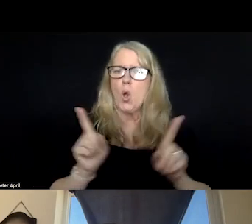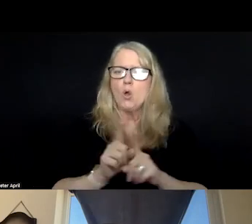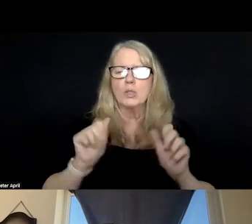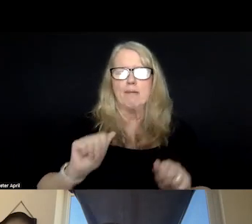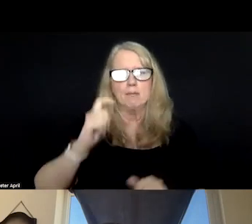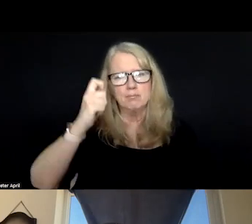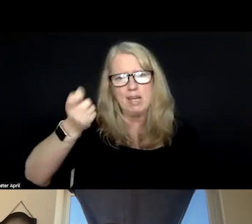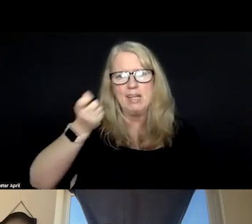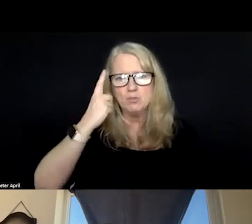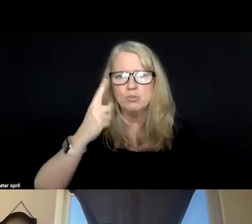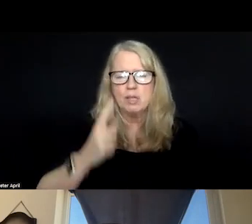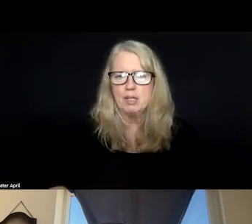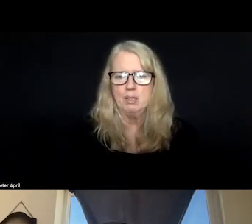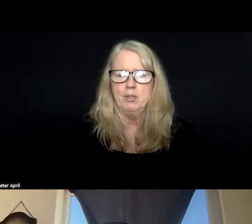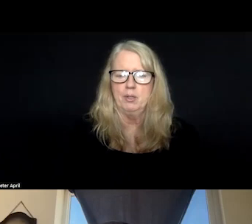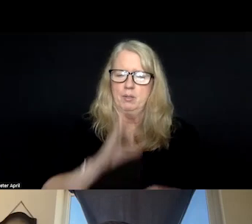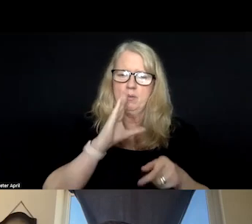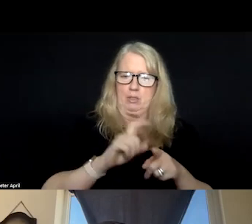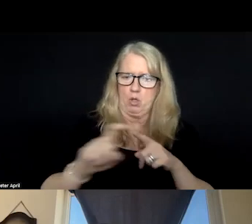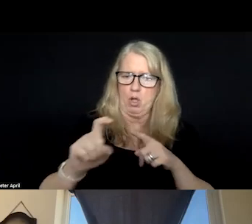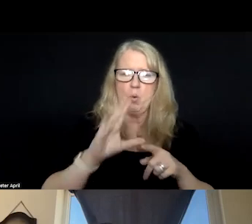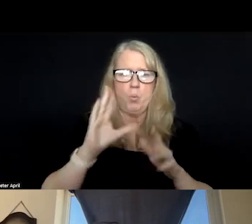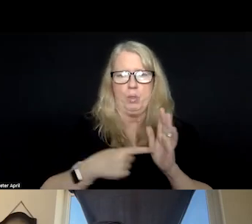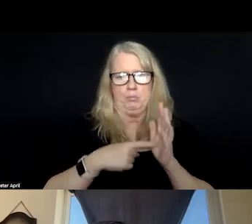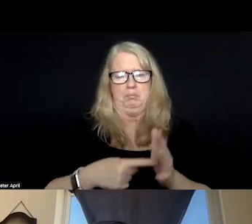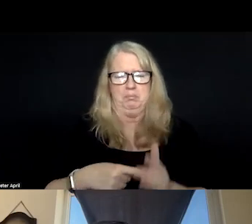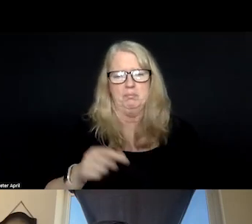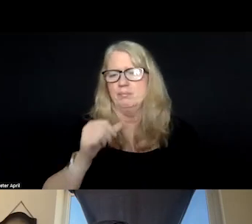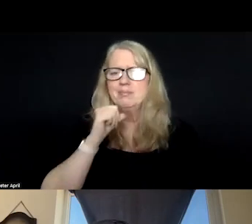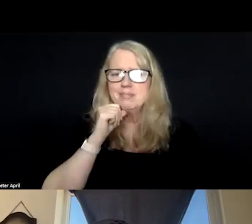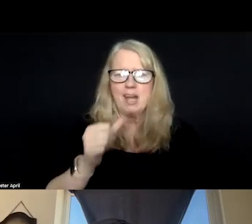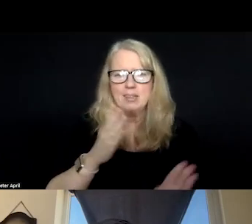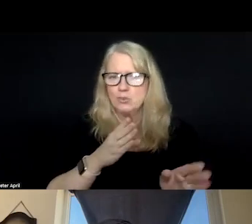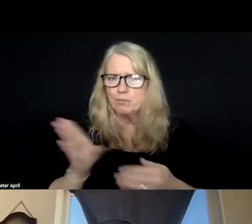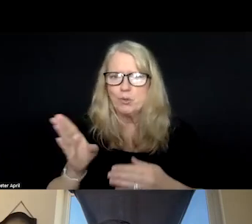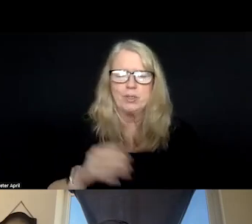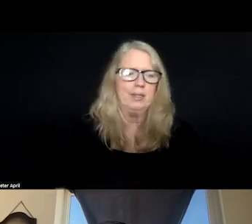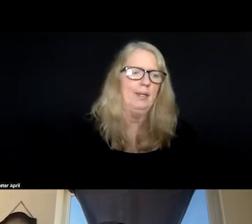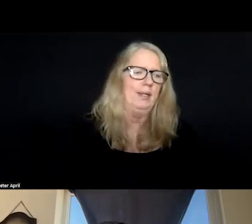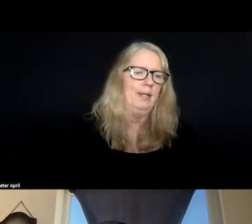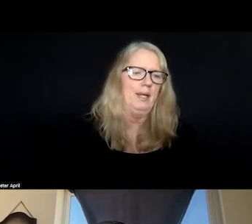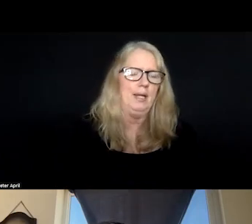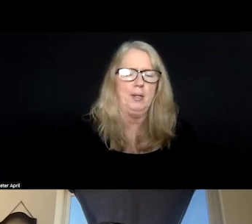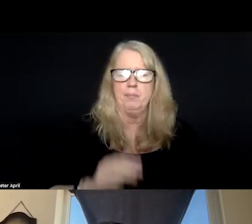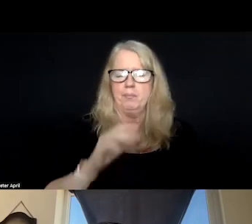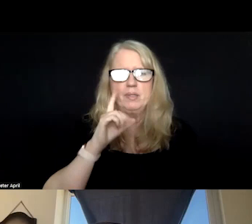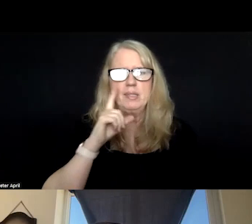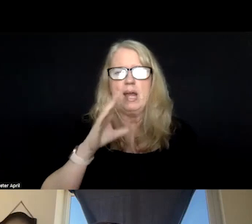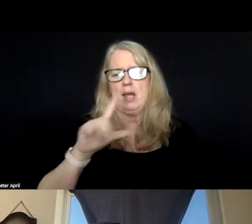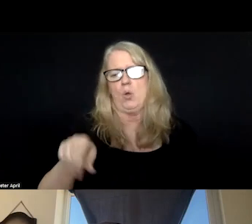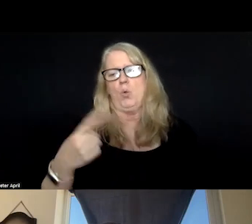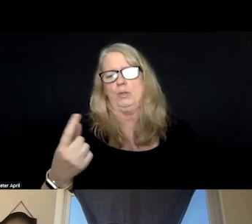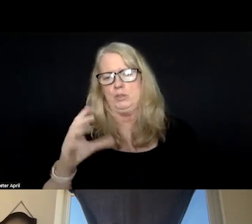understands that these calls as they present would not be diverted. They would not be handed to a civilian-only